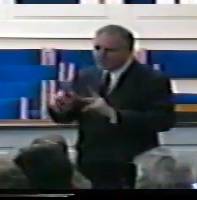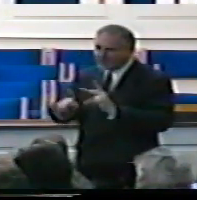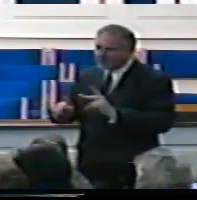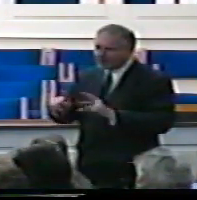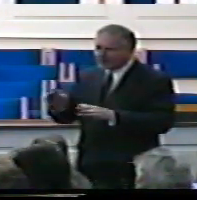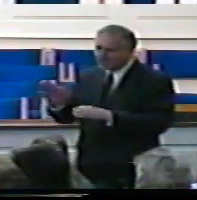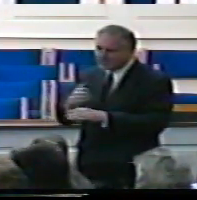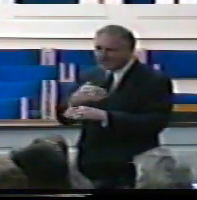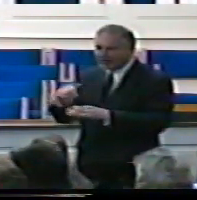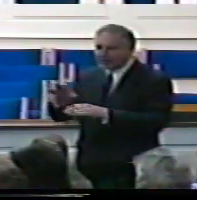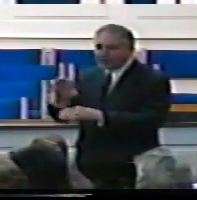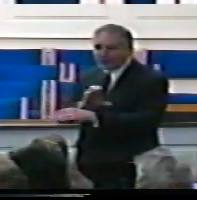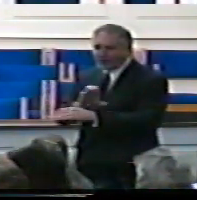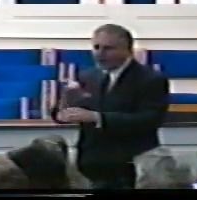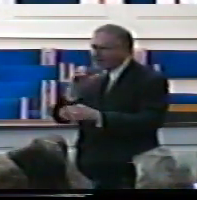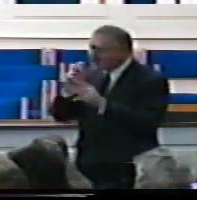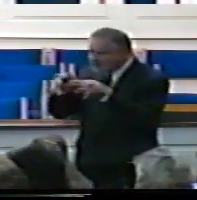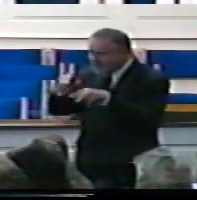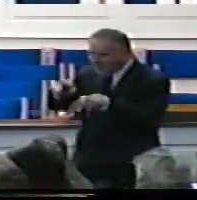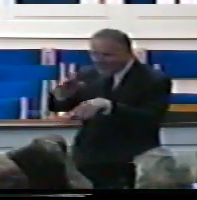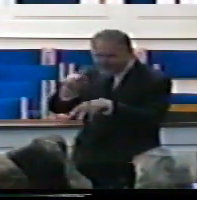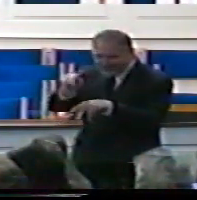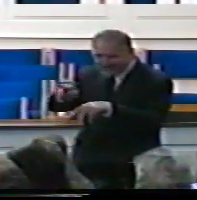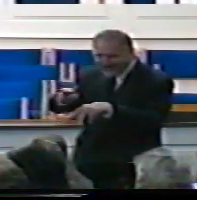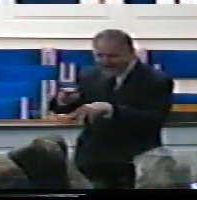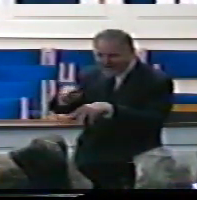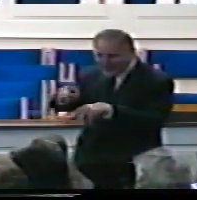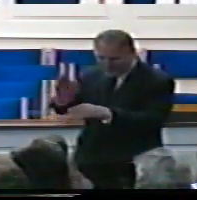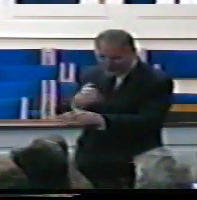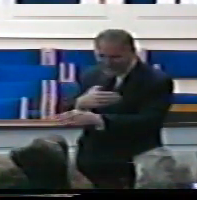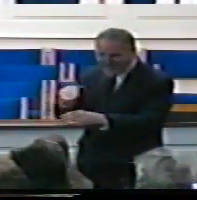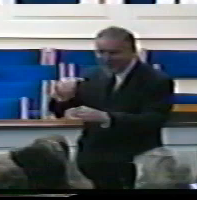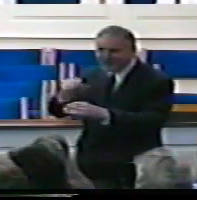that church and I've seen you singing in the choir. Aren't you glad you didn't